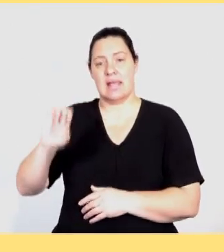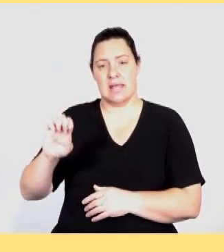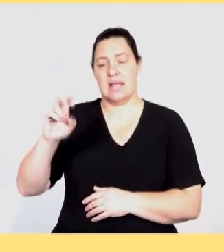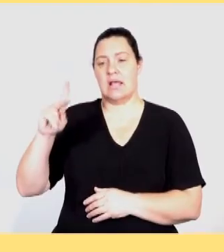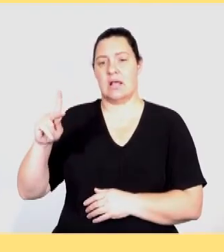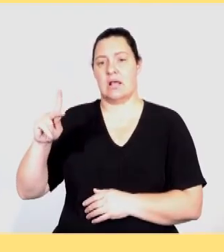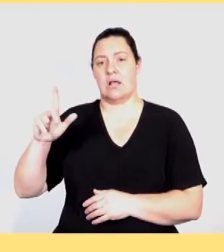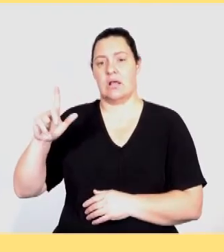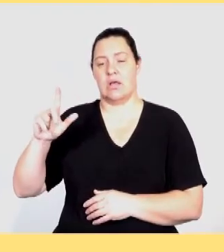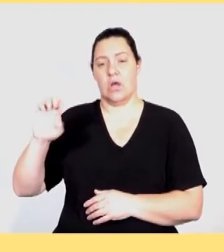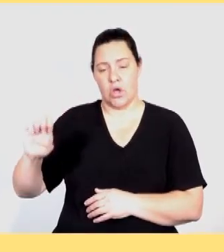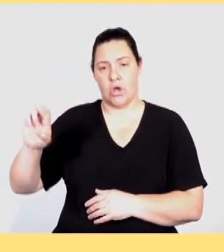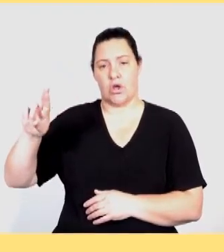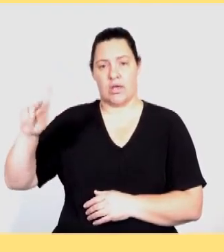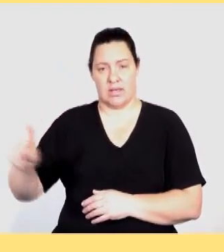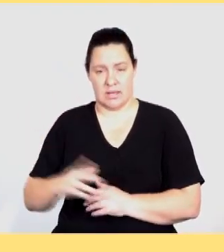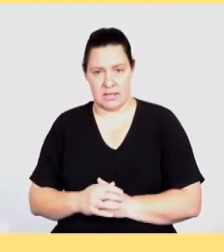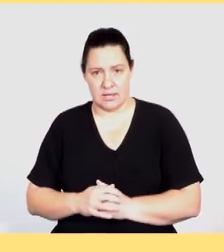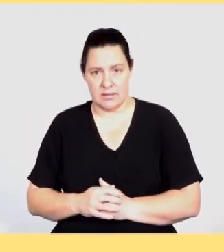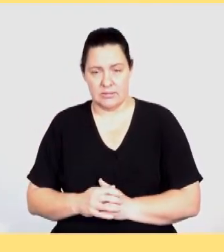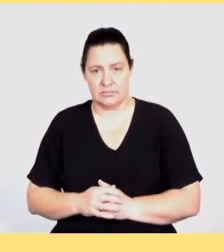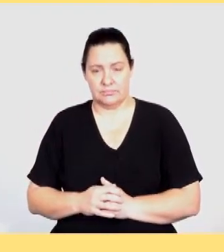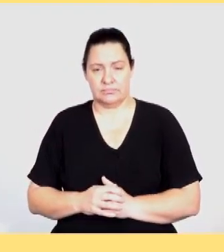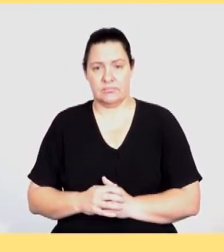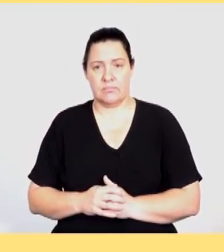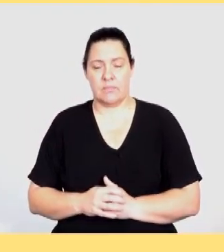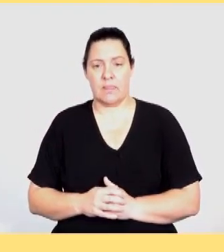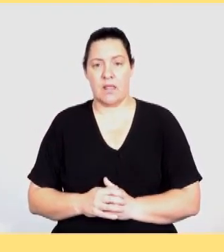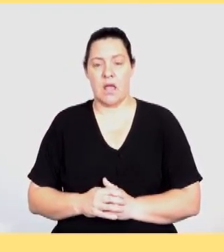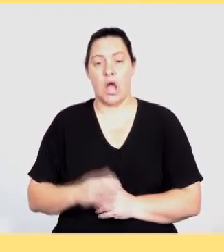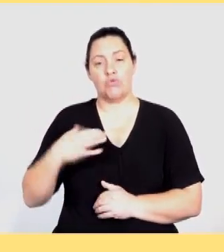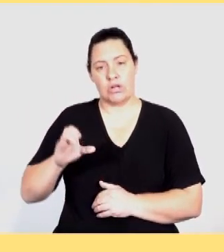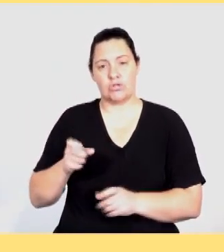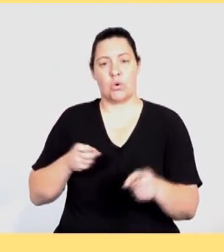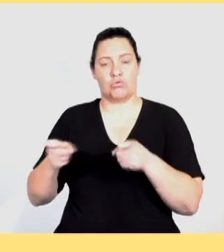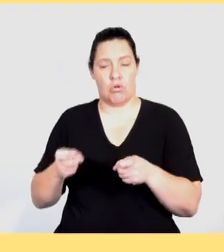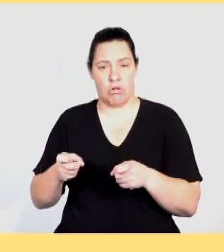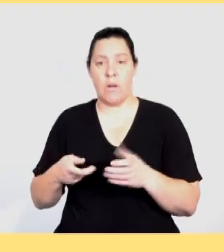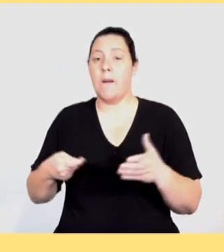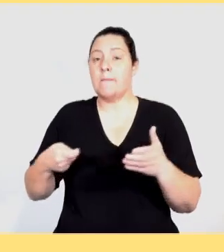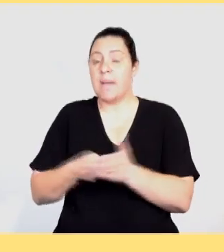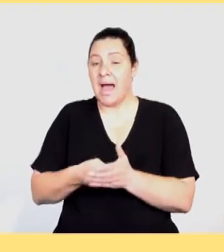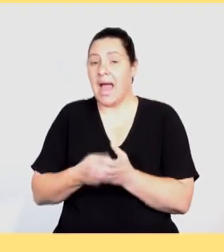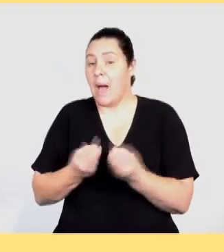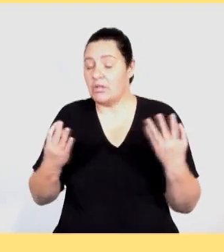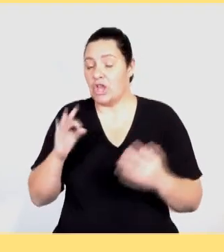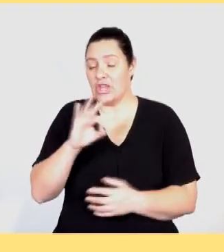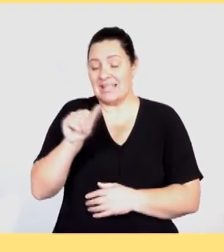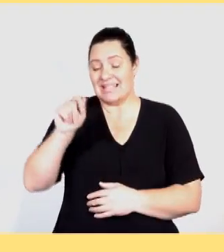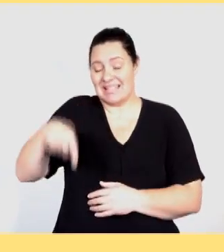creditor, it is E. Kirk. And then creditors control. We bought goods